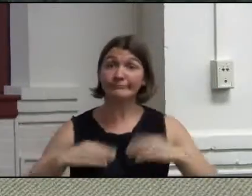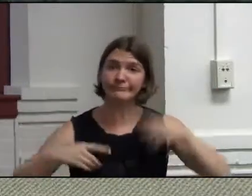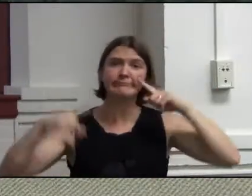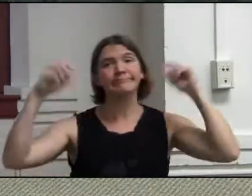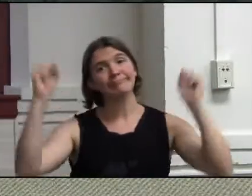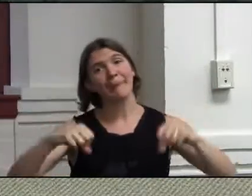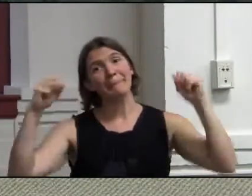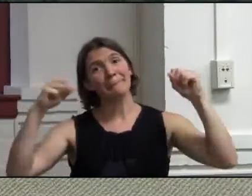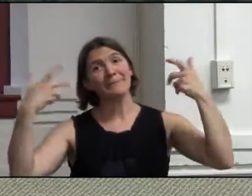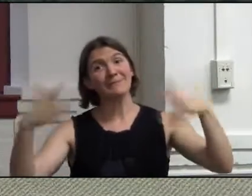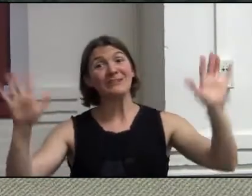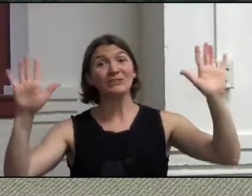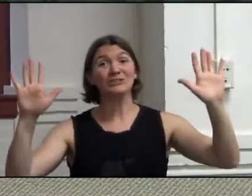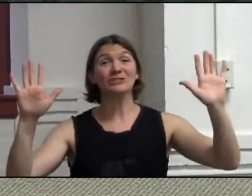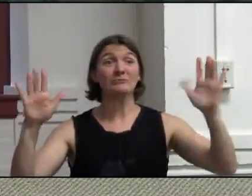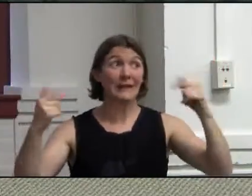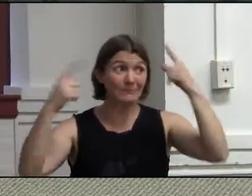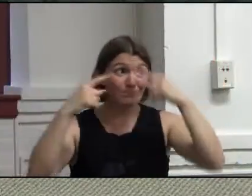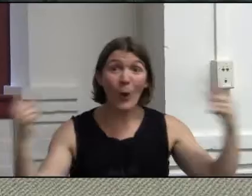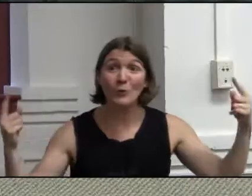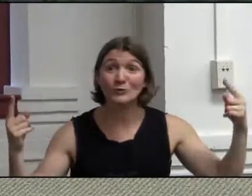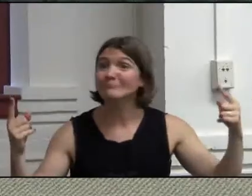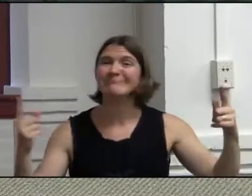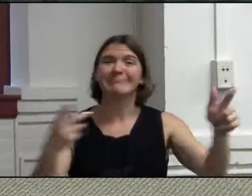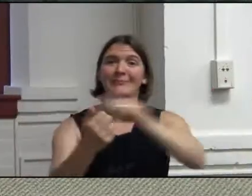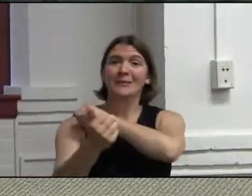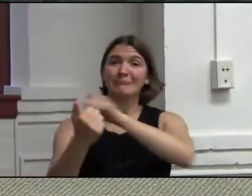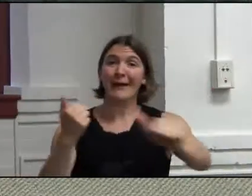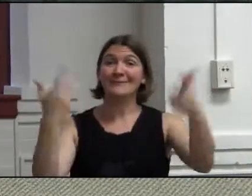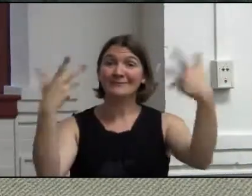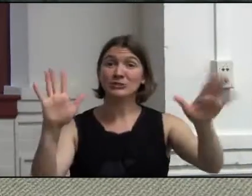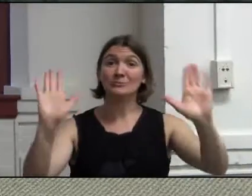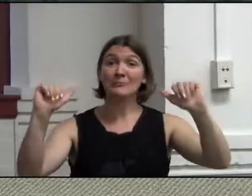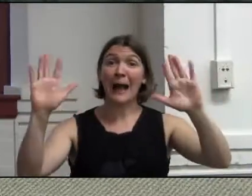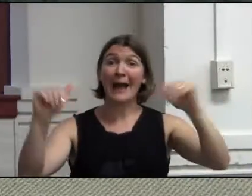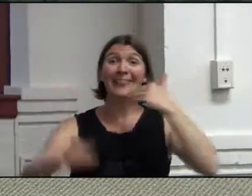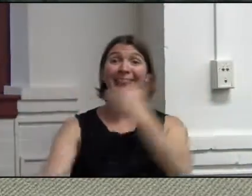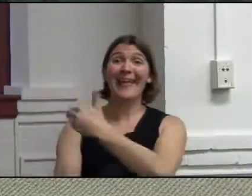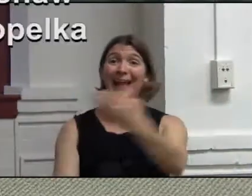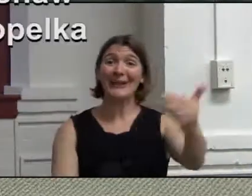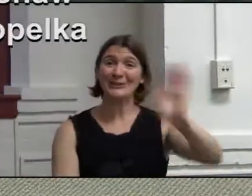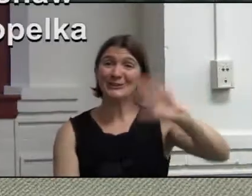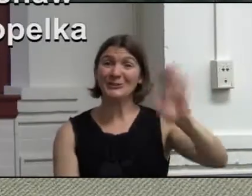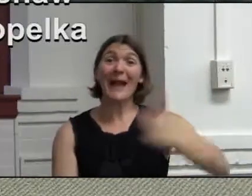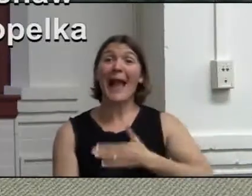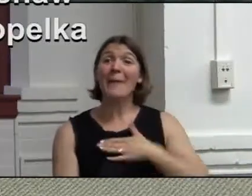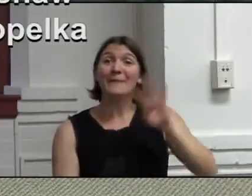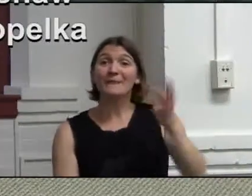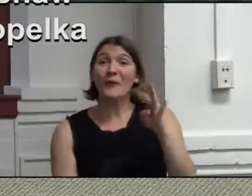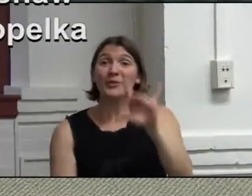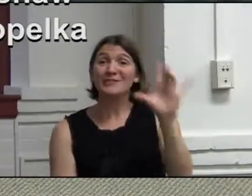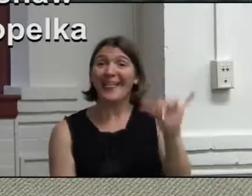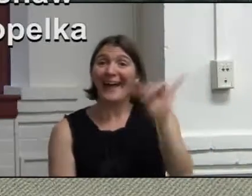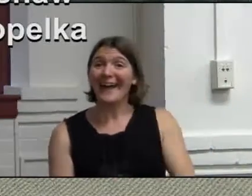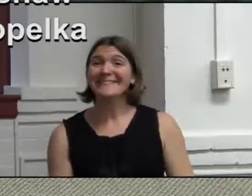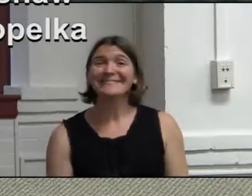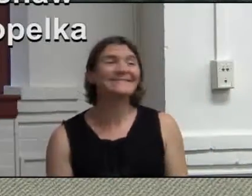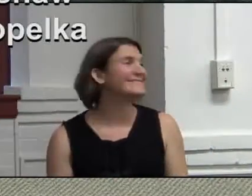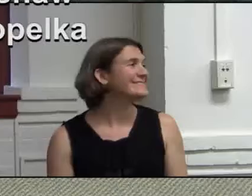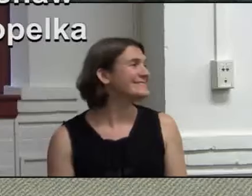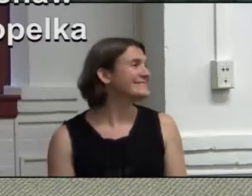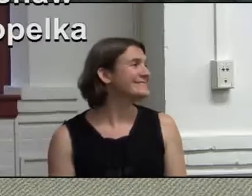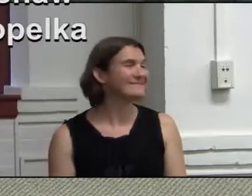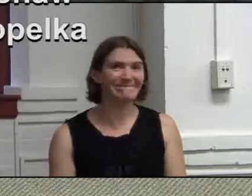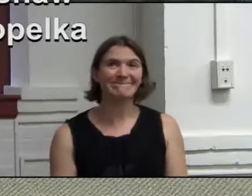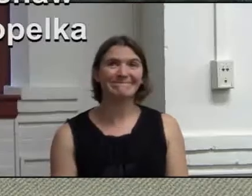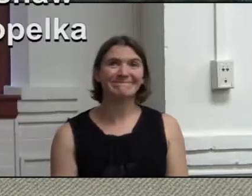aye. Aye. Anyone opposed? Motion carries 5-0. Thank you, everybody. Thank you. Happy 4th of July. So